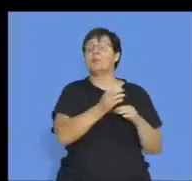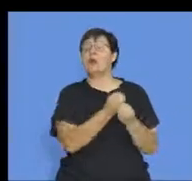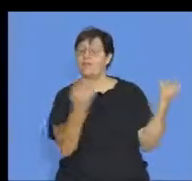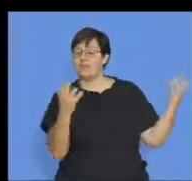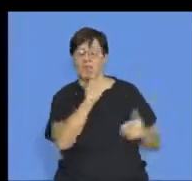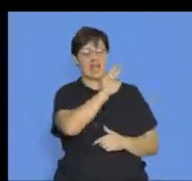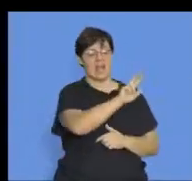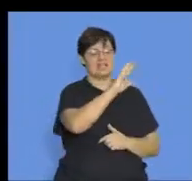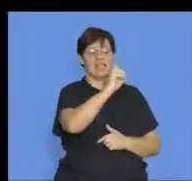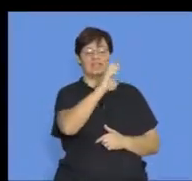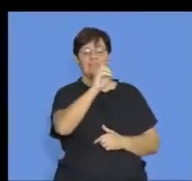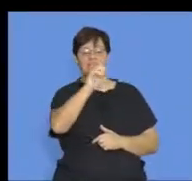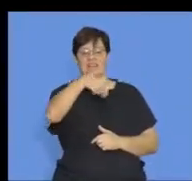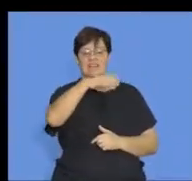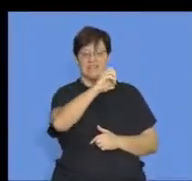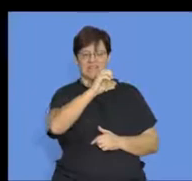capital was